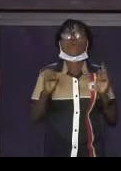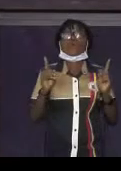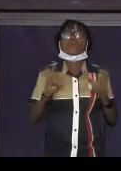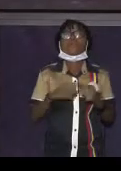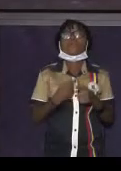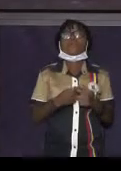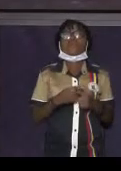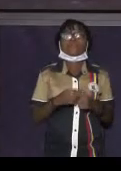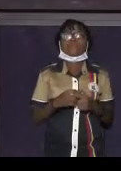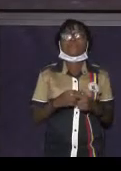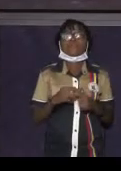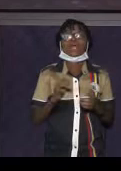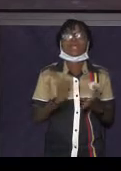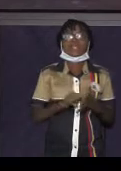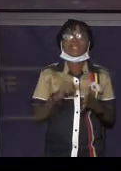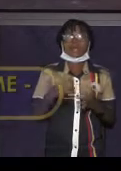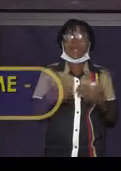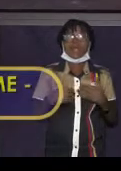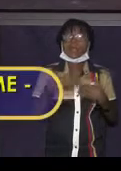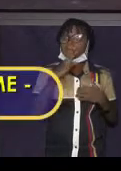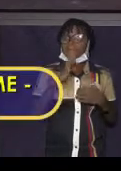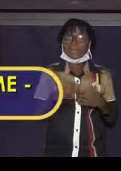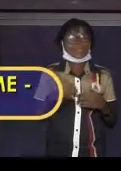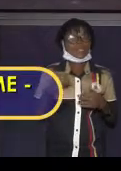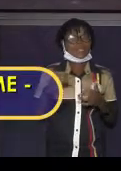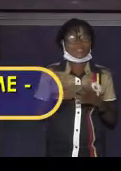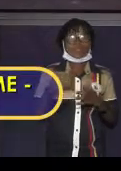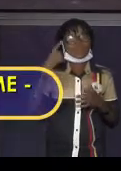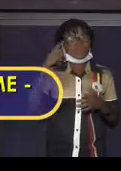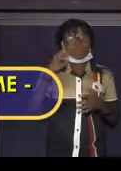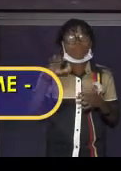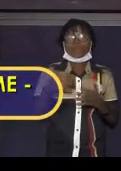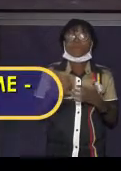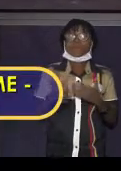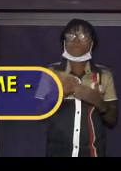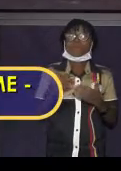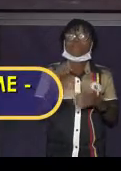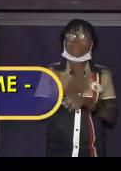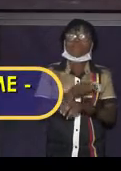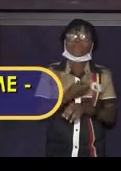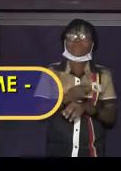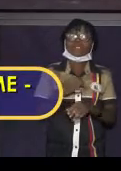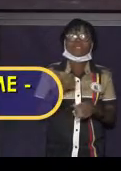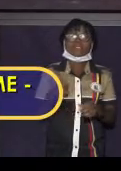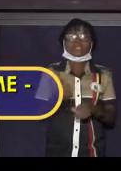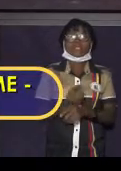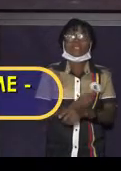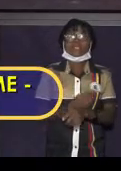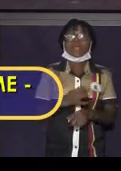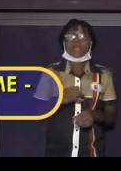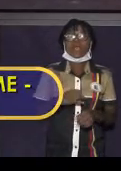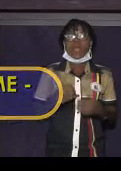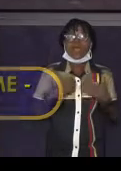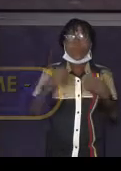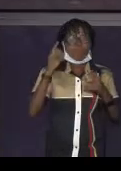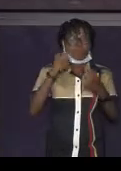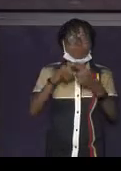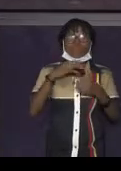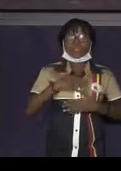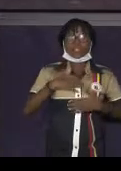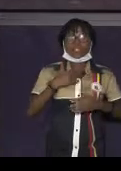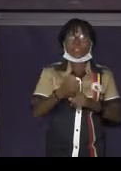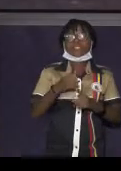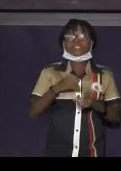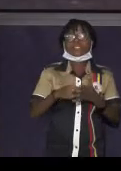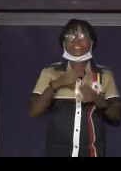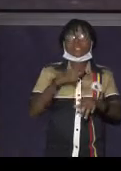Alrighty then, that has been it for the mathematics lesson. I hope that you enjoyed yourself. It's time for me to hand you over to